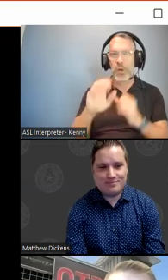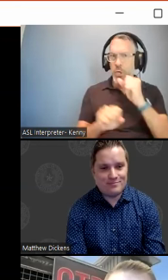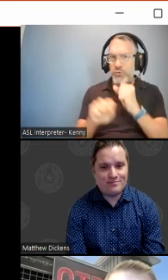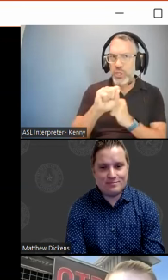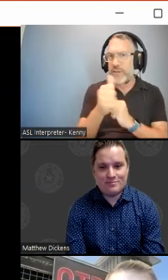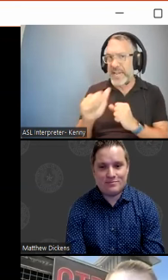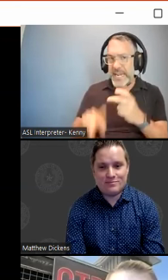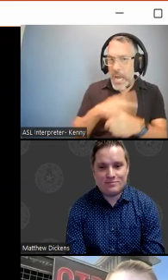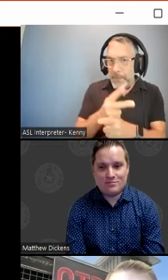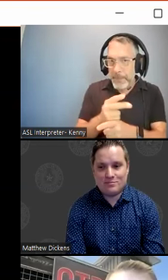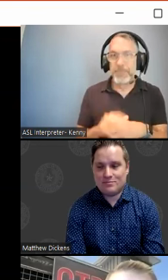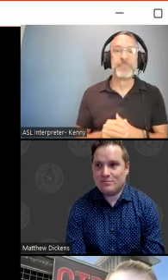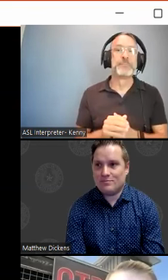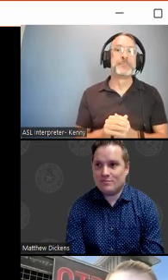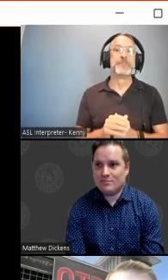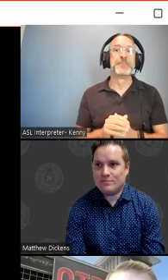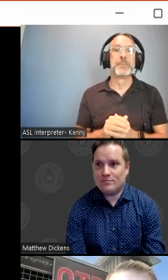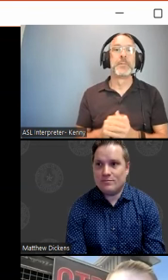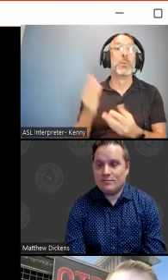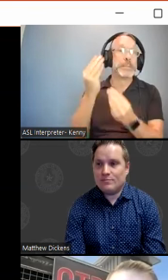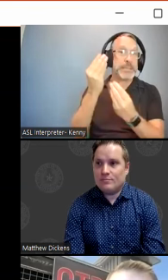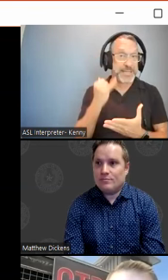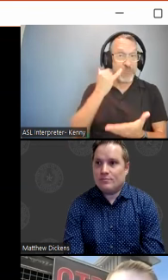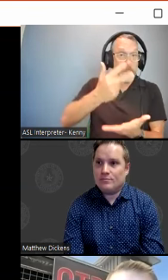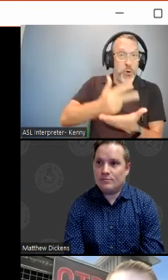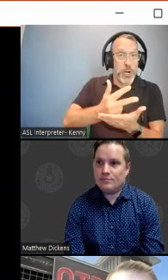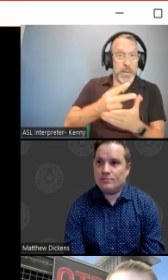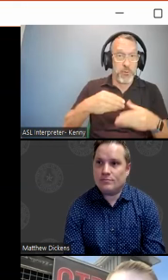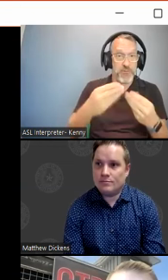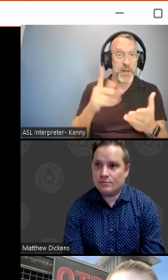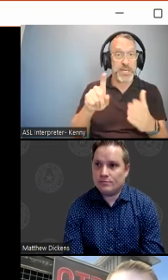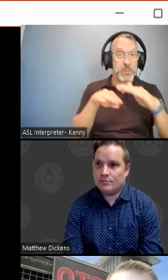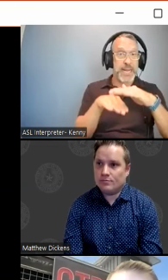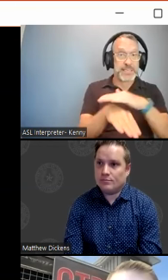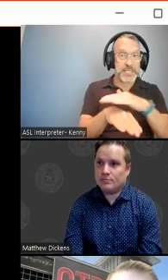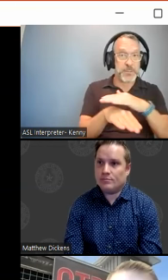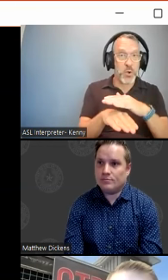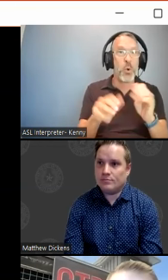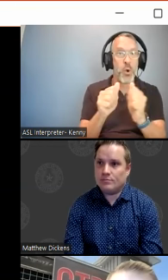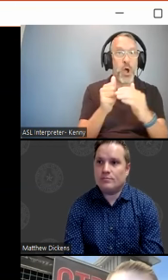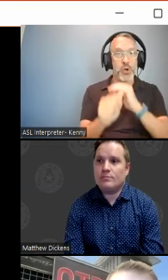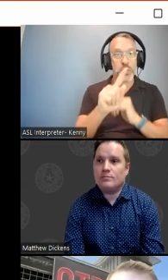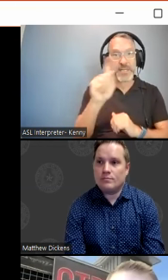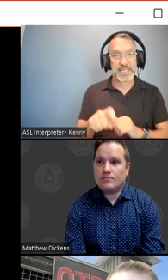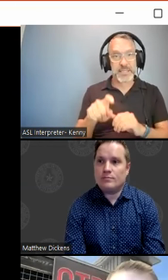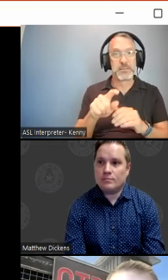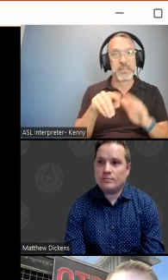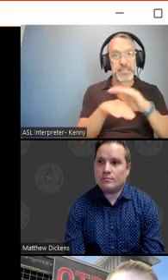any kind. This will tell us if the parking provided will need to be accessible with the Texas accessibility